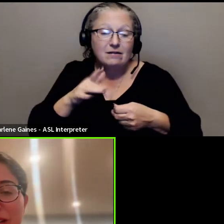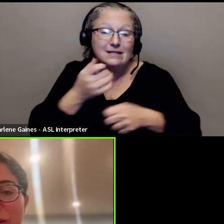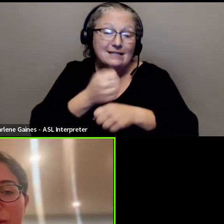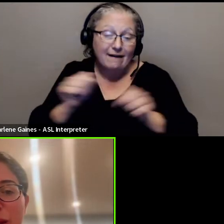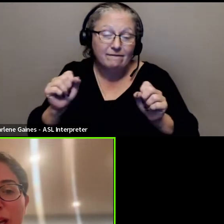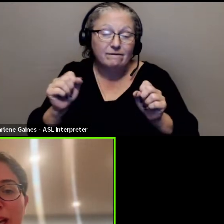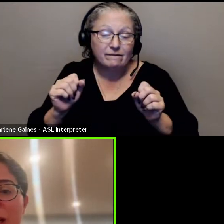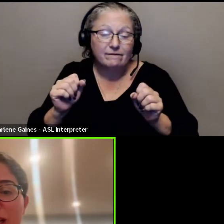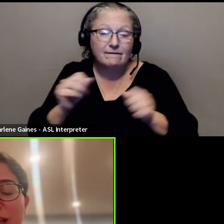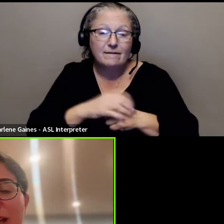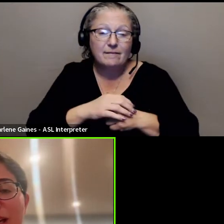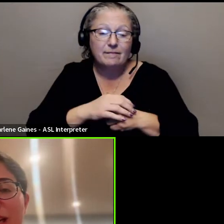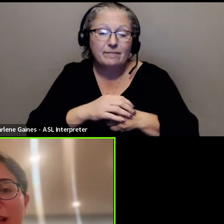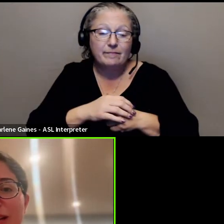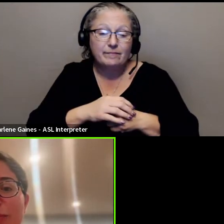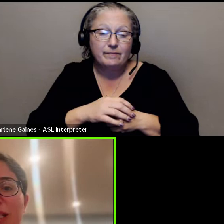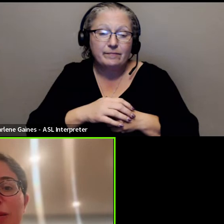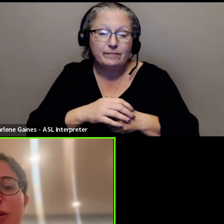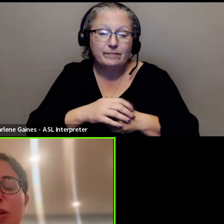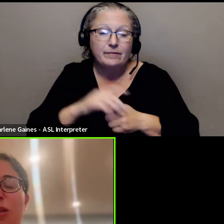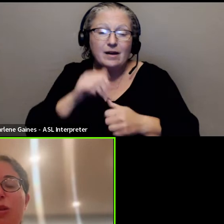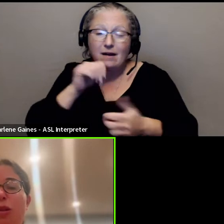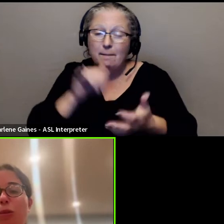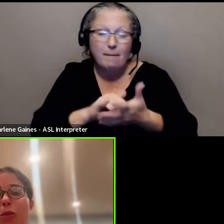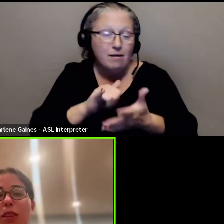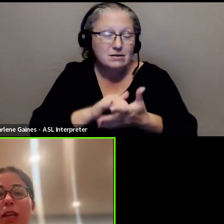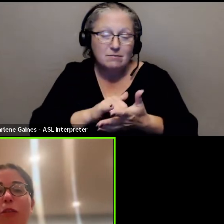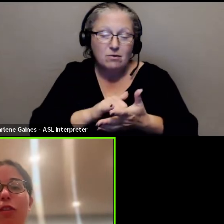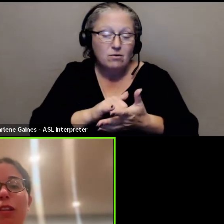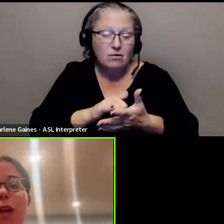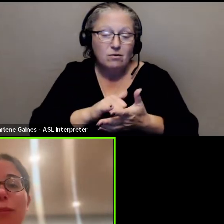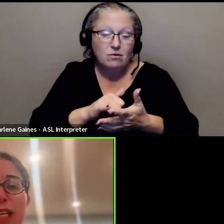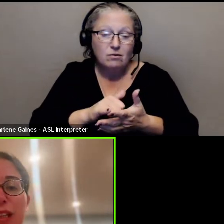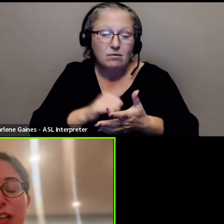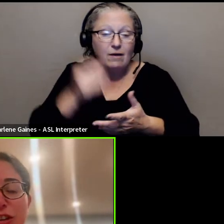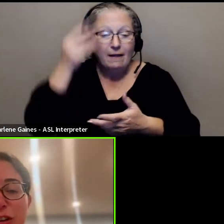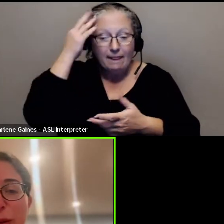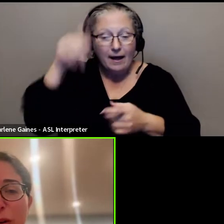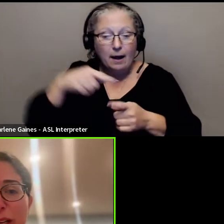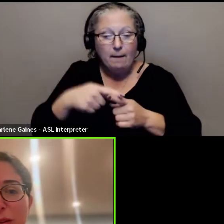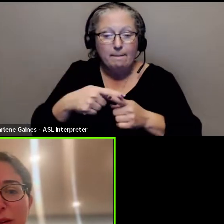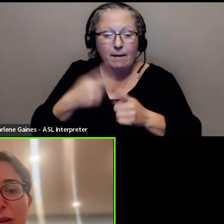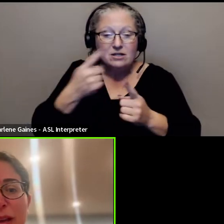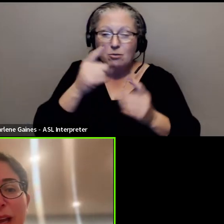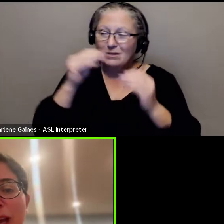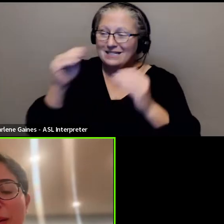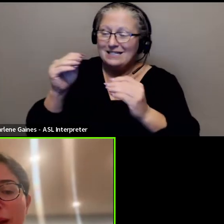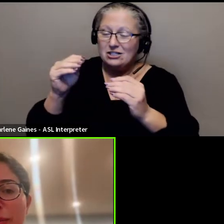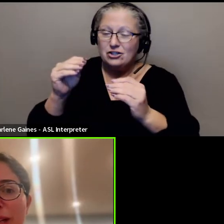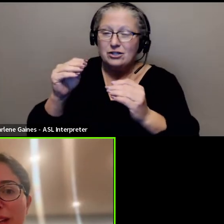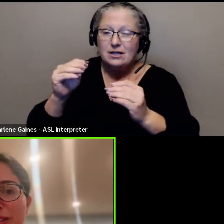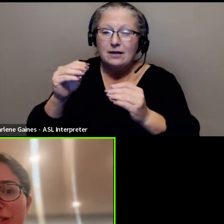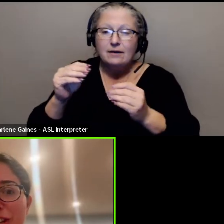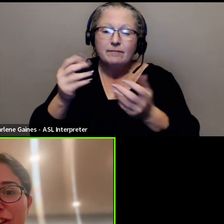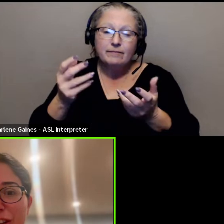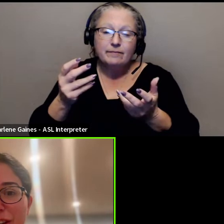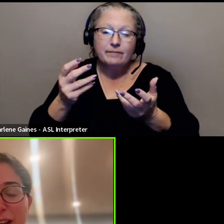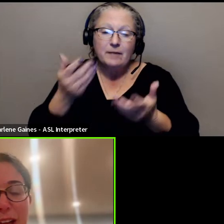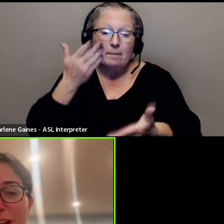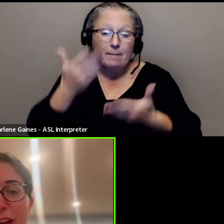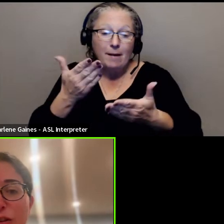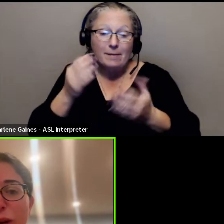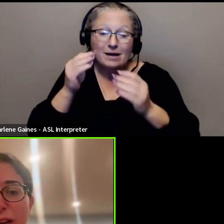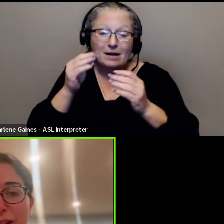saved. So it is impossible to think of somebody teaching about it and maybe